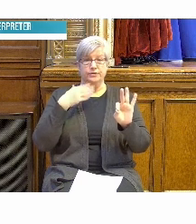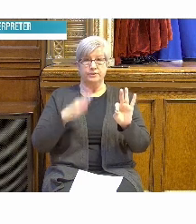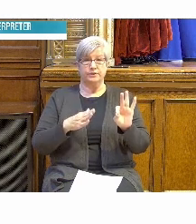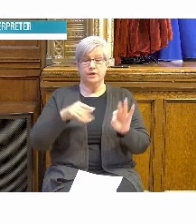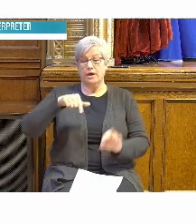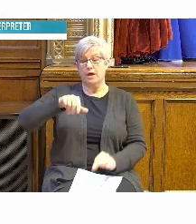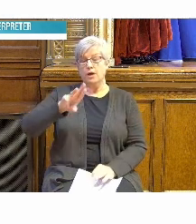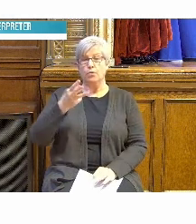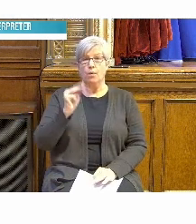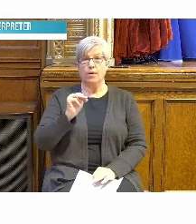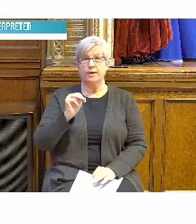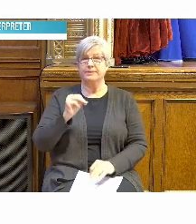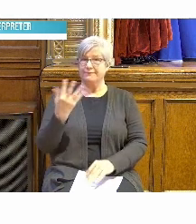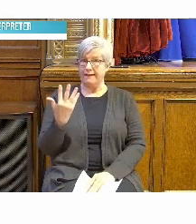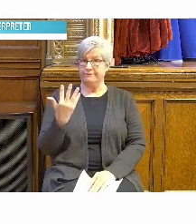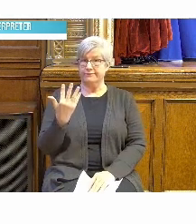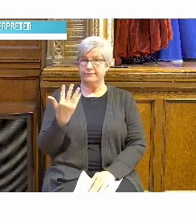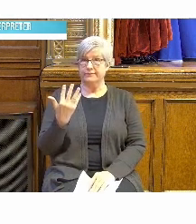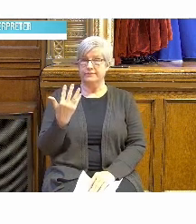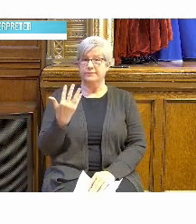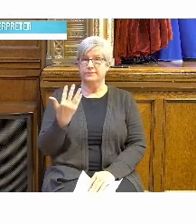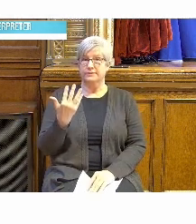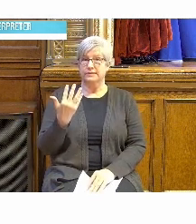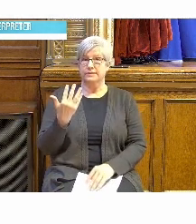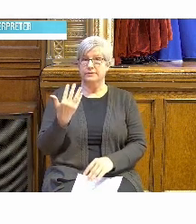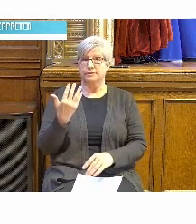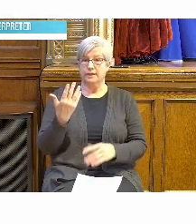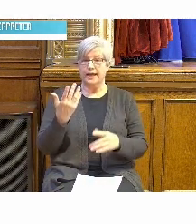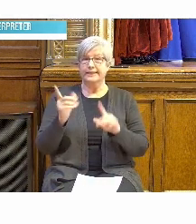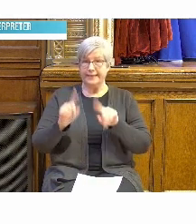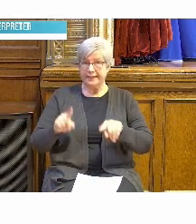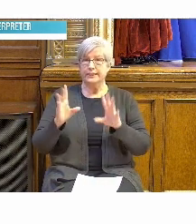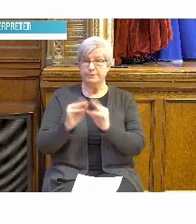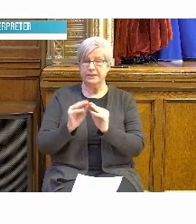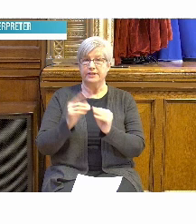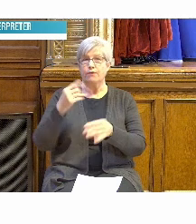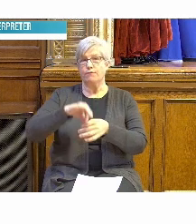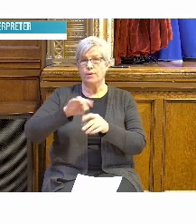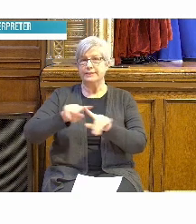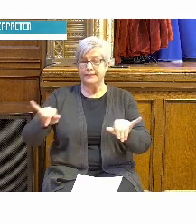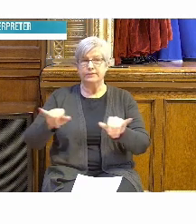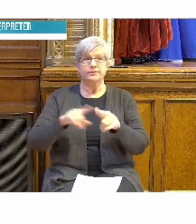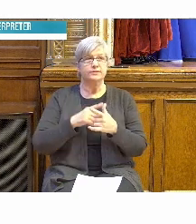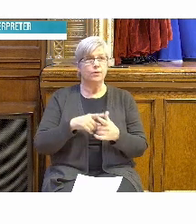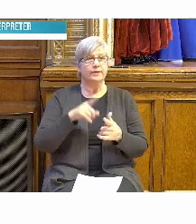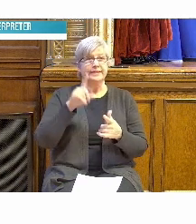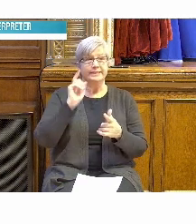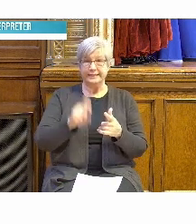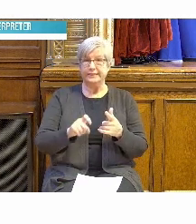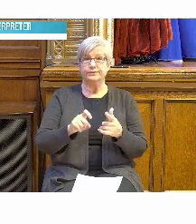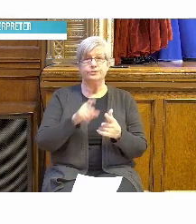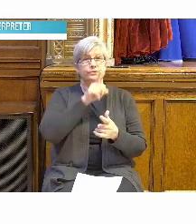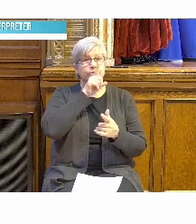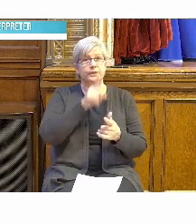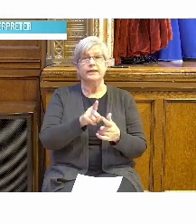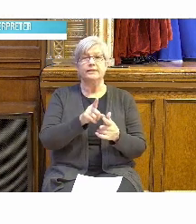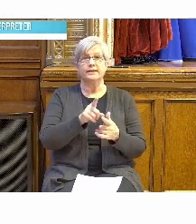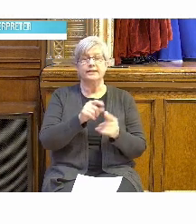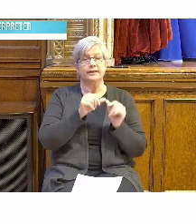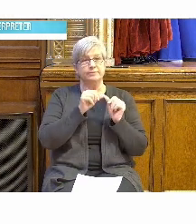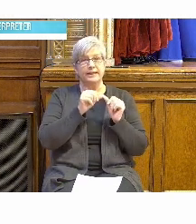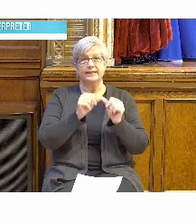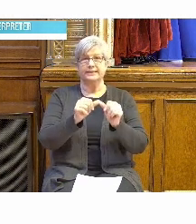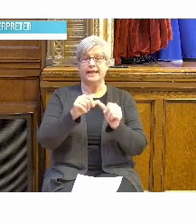quorum is 5 commissioners present. So we have to really maintain